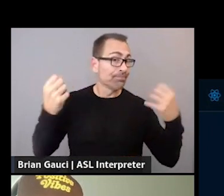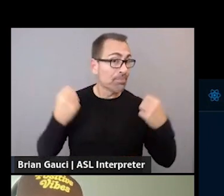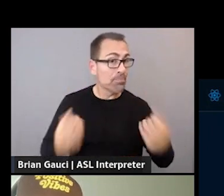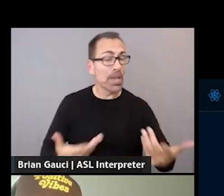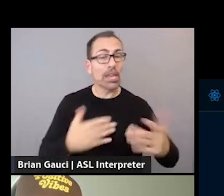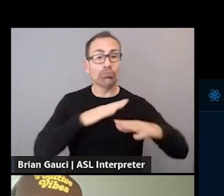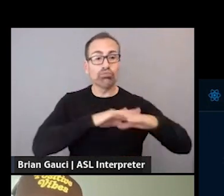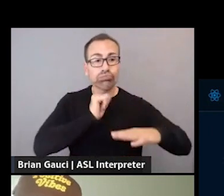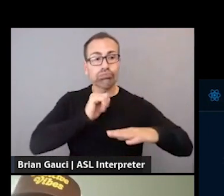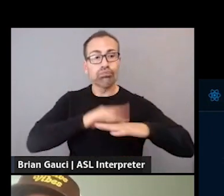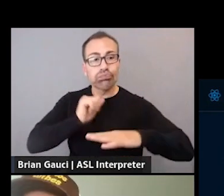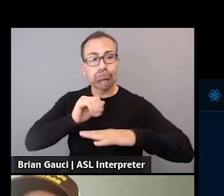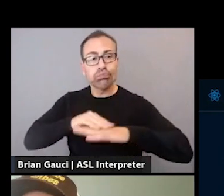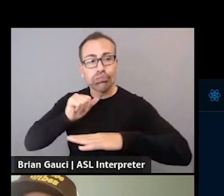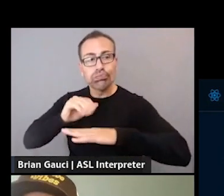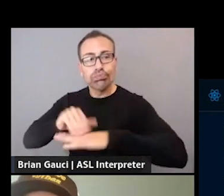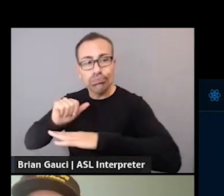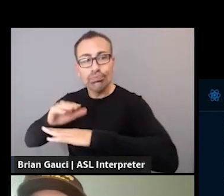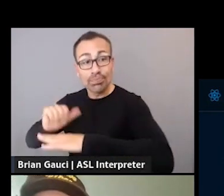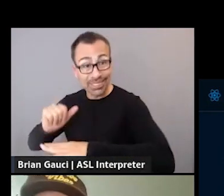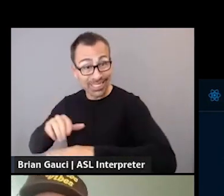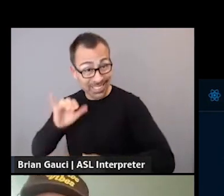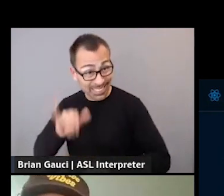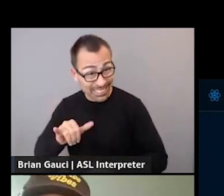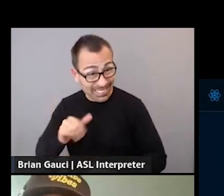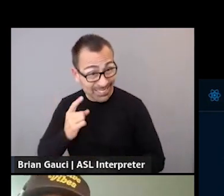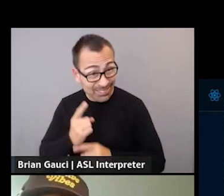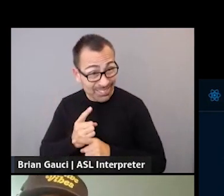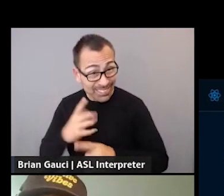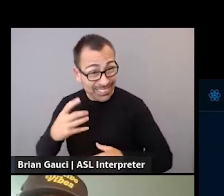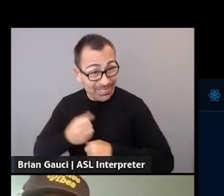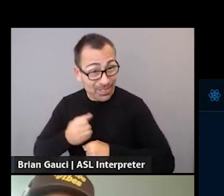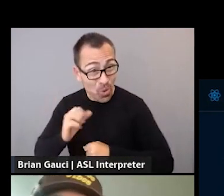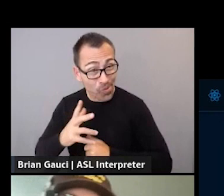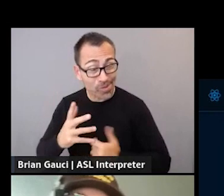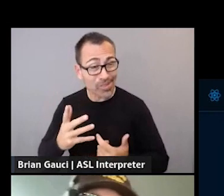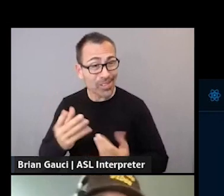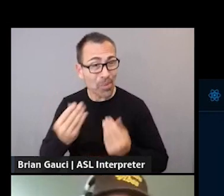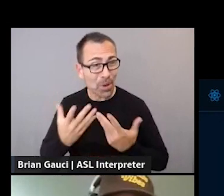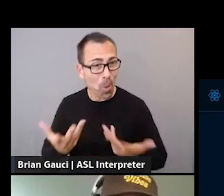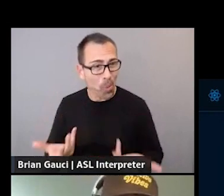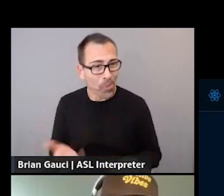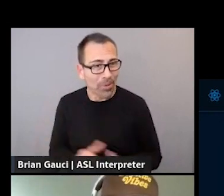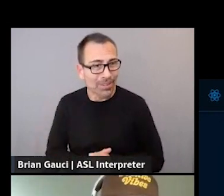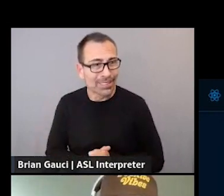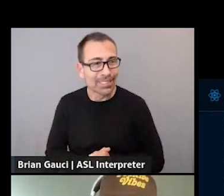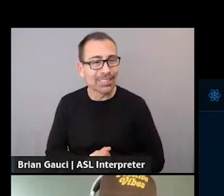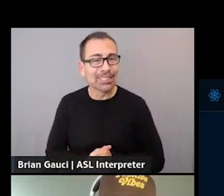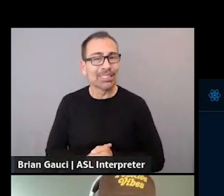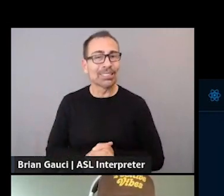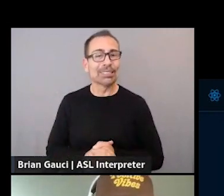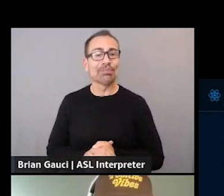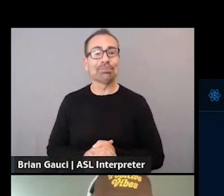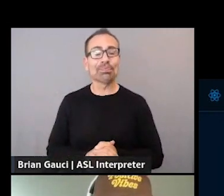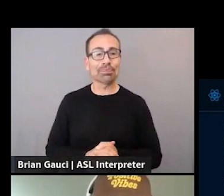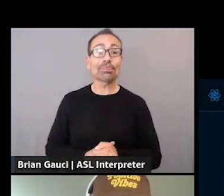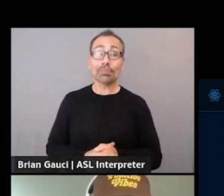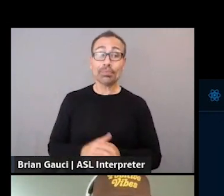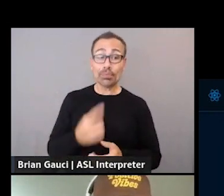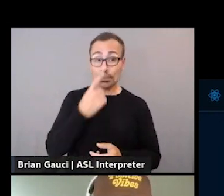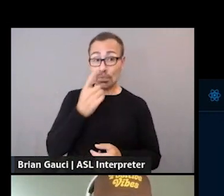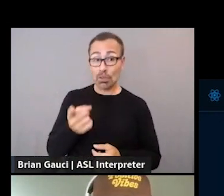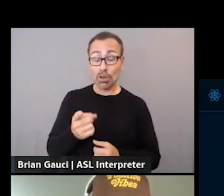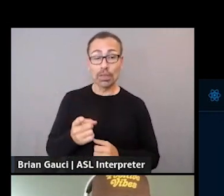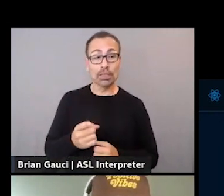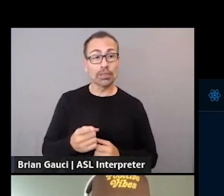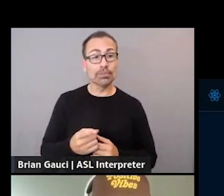calls. Did I summarize that or fill me in, educate me? You're right. So the beauty of GraphQL